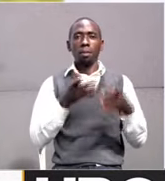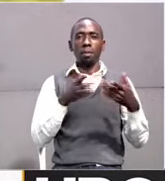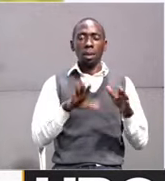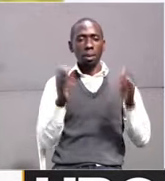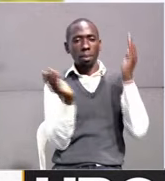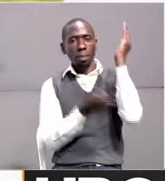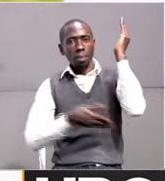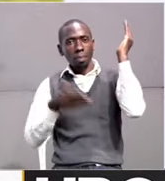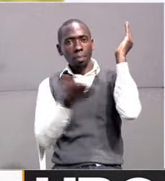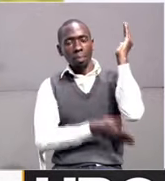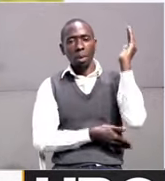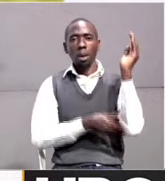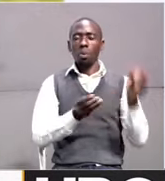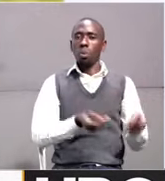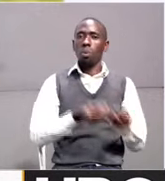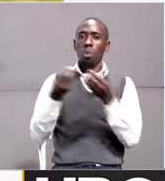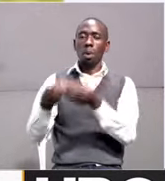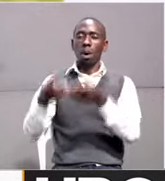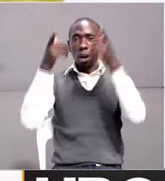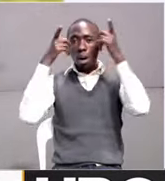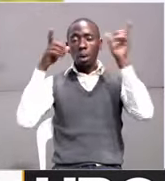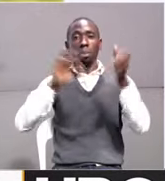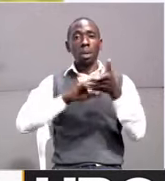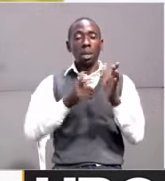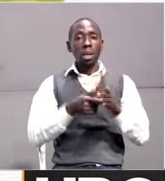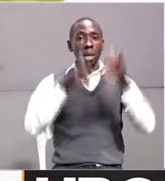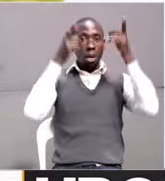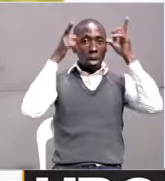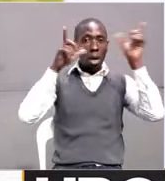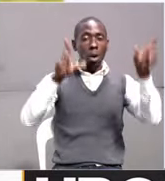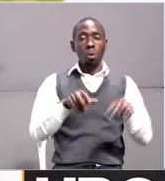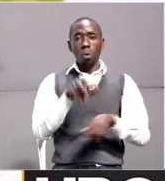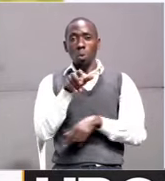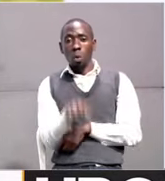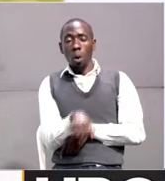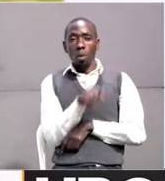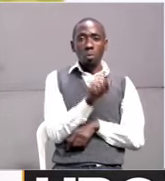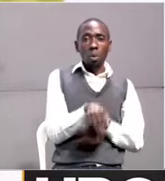cows. The cows don't have to walk and graze.